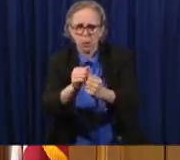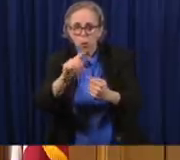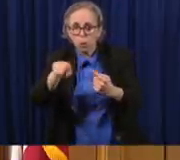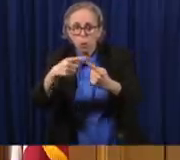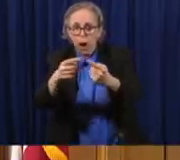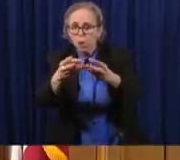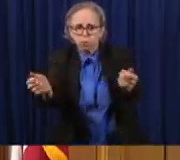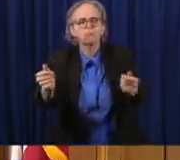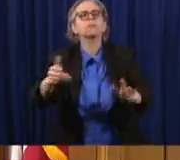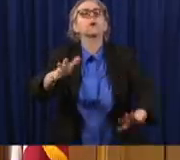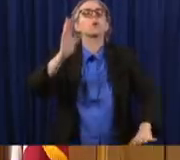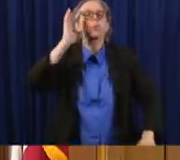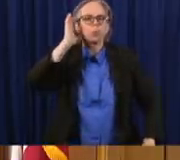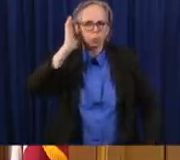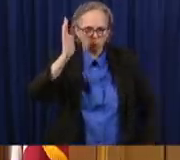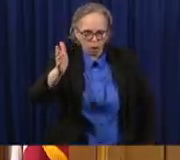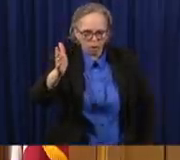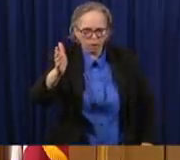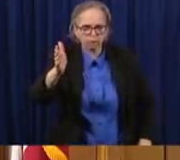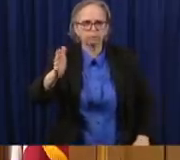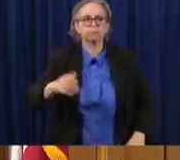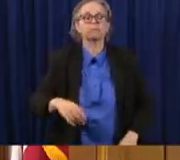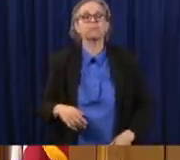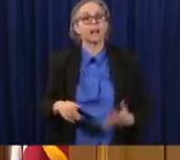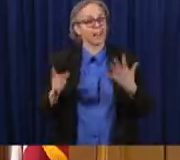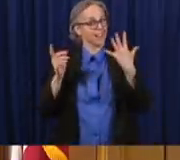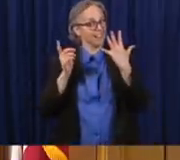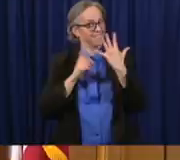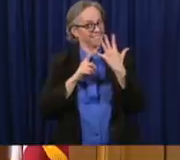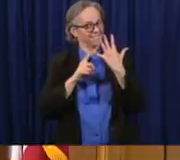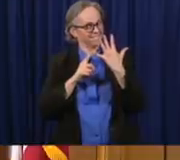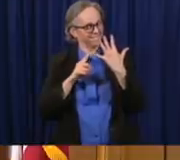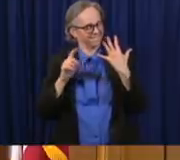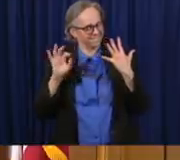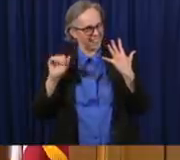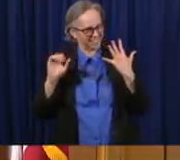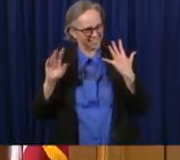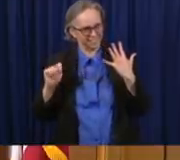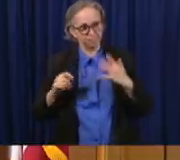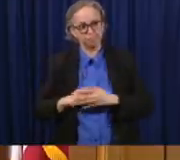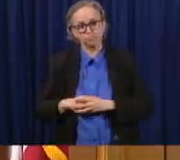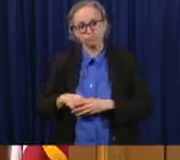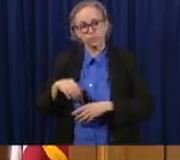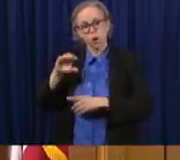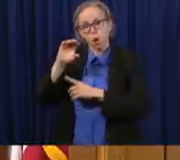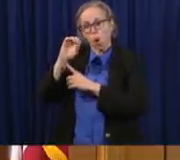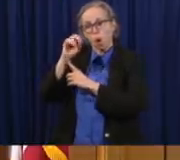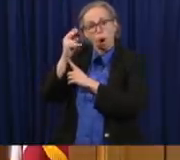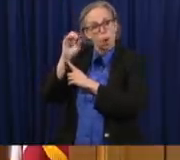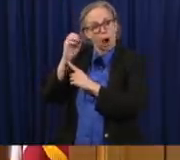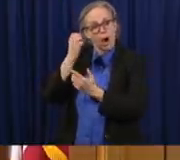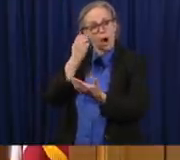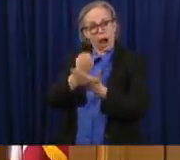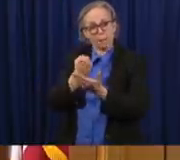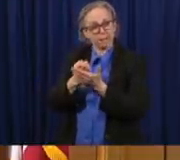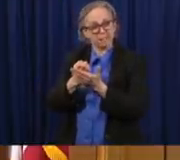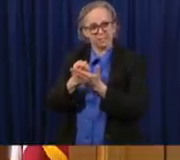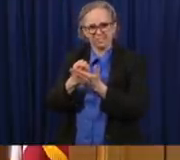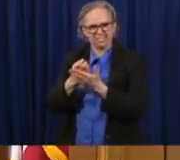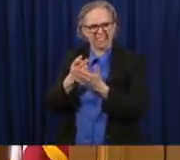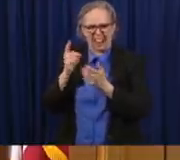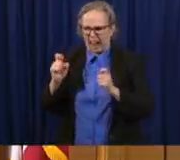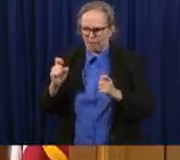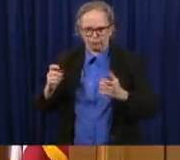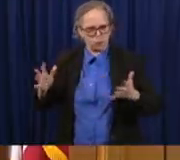Number 5, we must get Ohio's economy moving again.